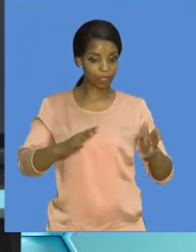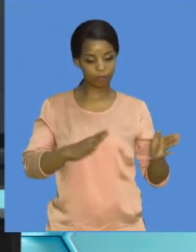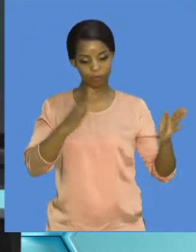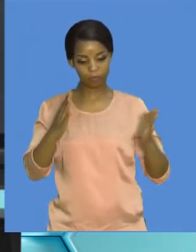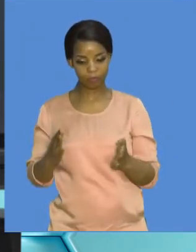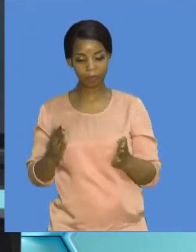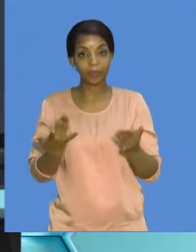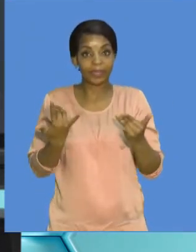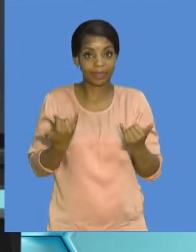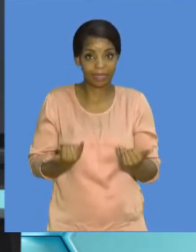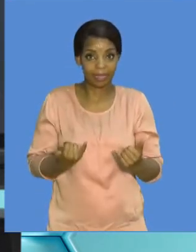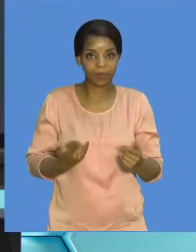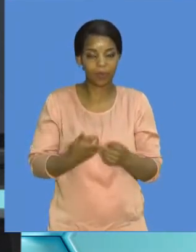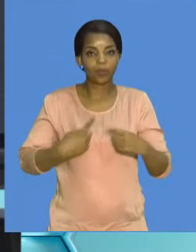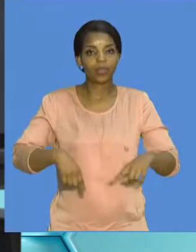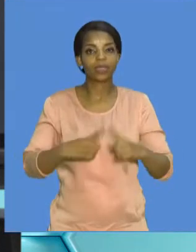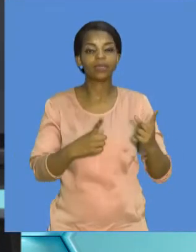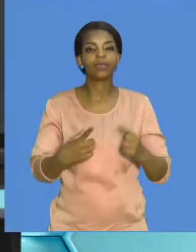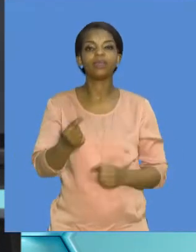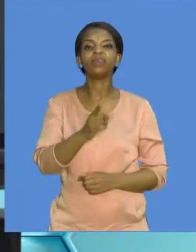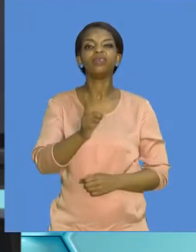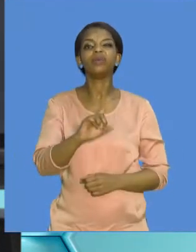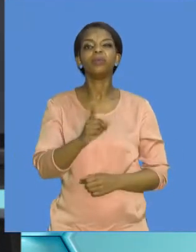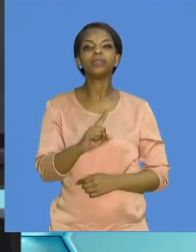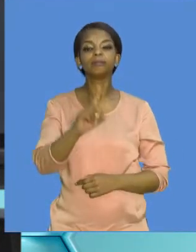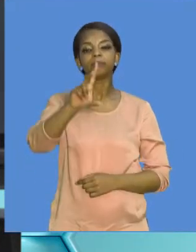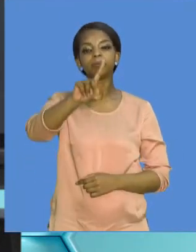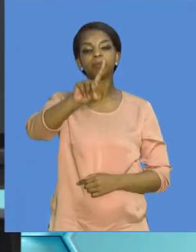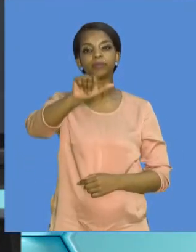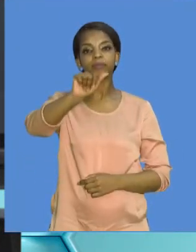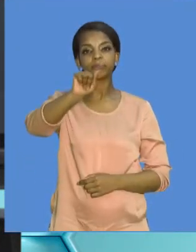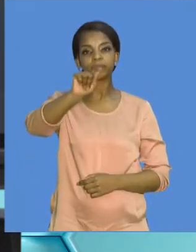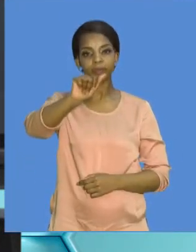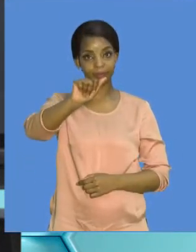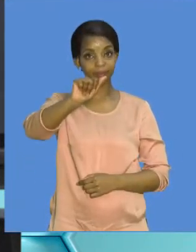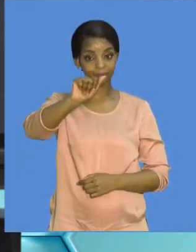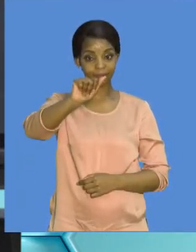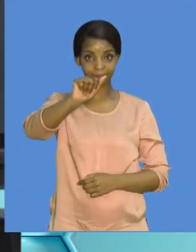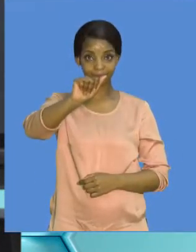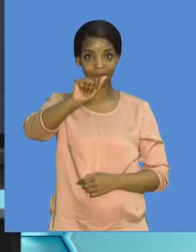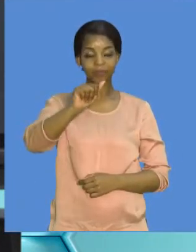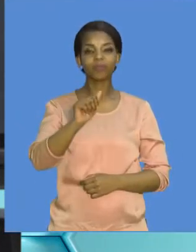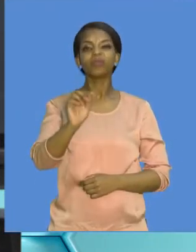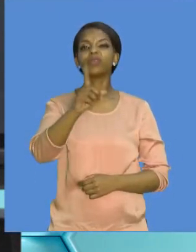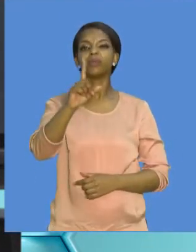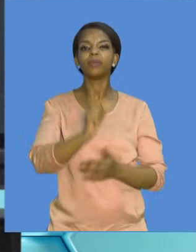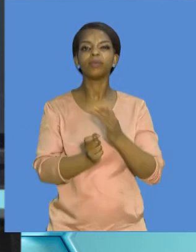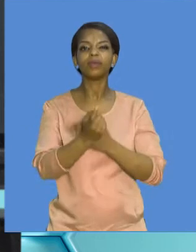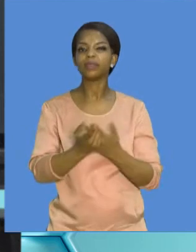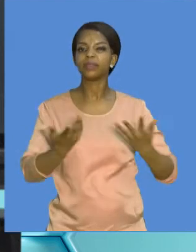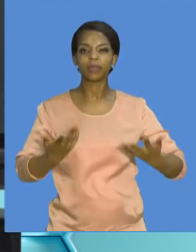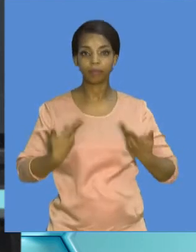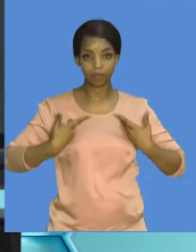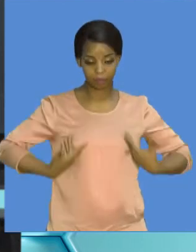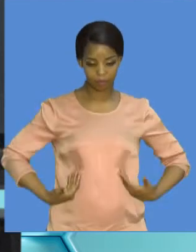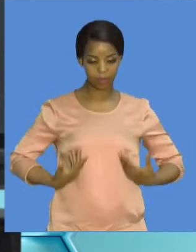gonna explore compound growth now using data. Data in a sense of what happens when I have the